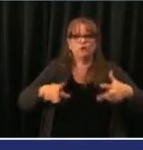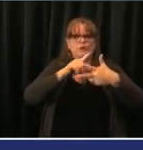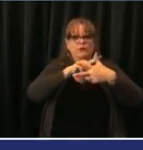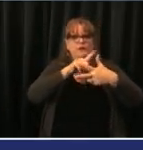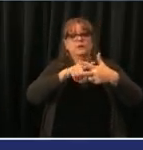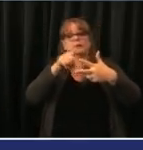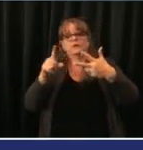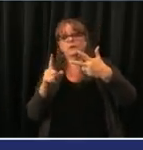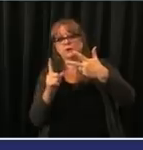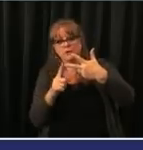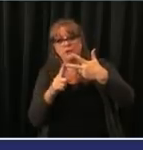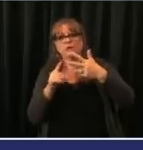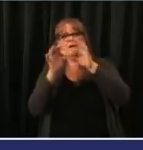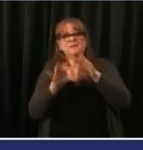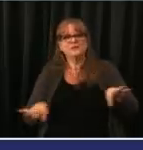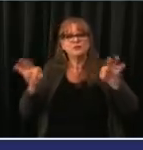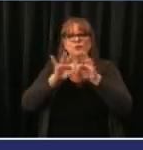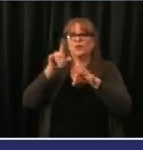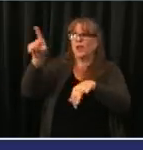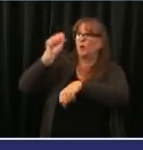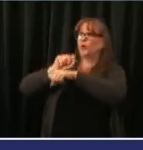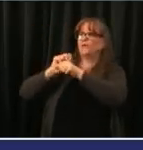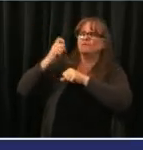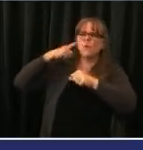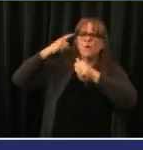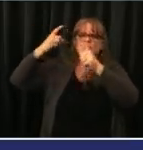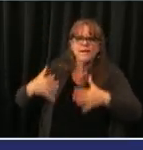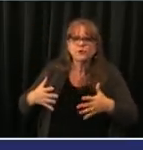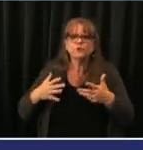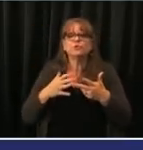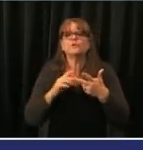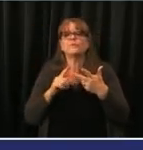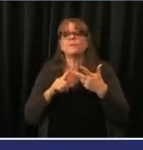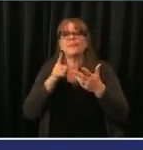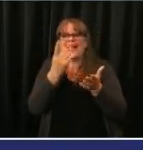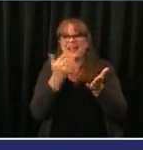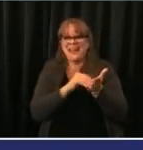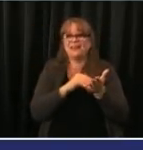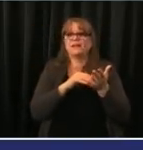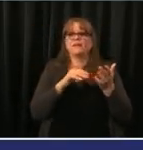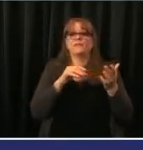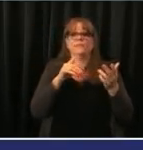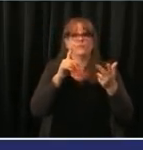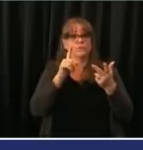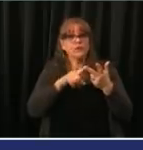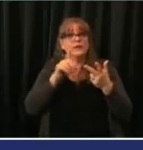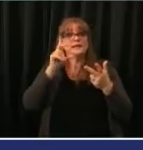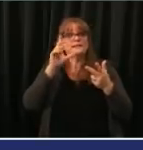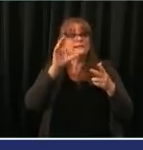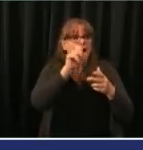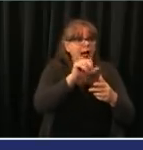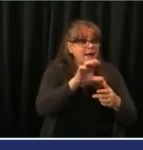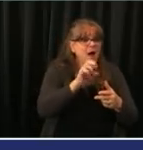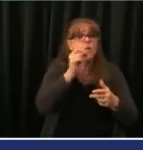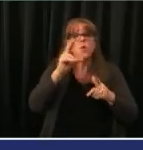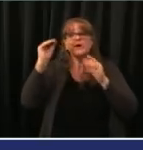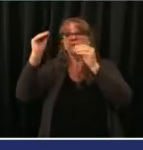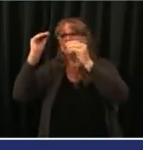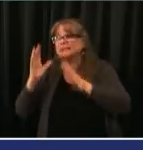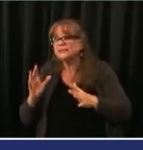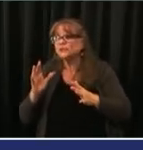particularly call out in the educator group that this is not just child care workers and teachers. This is also bus drivers,